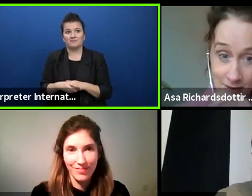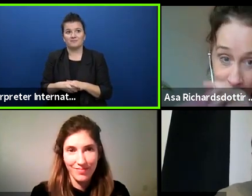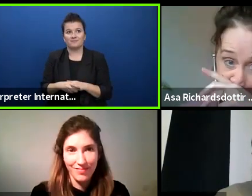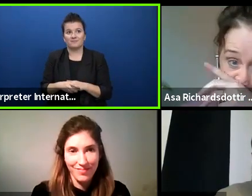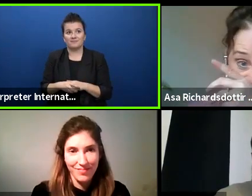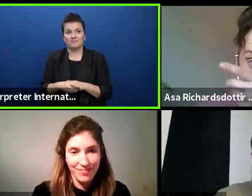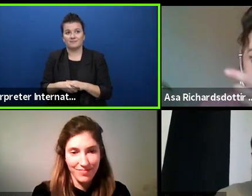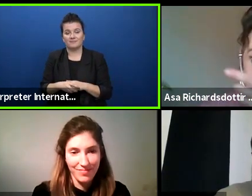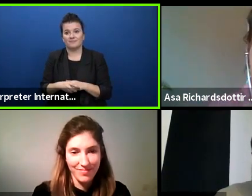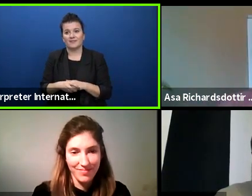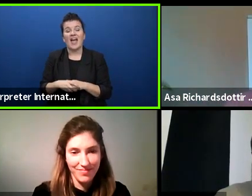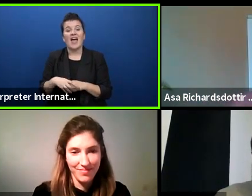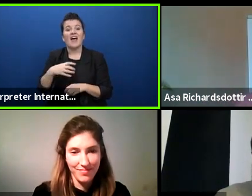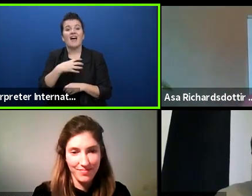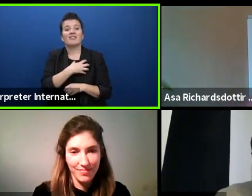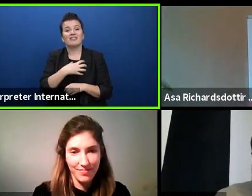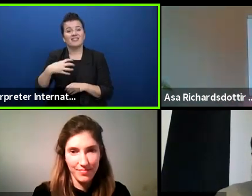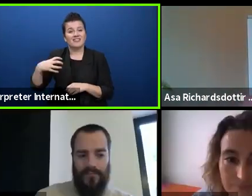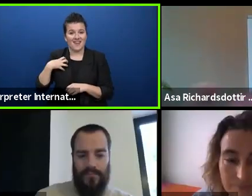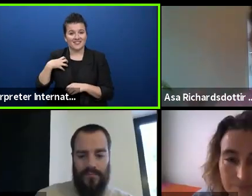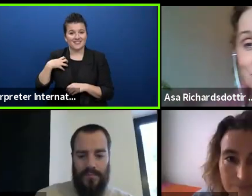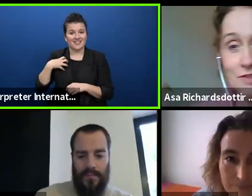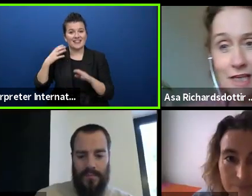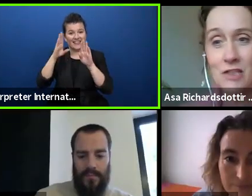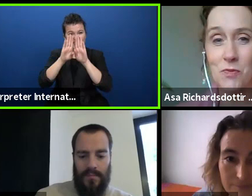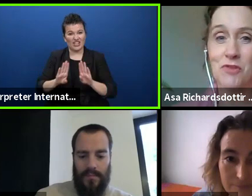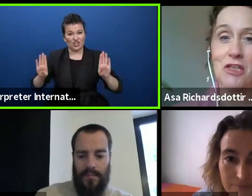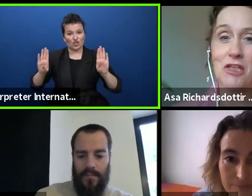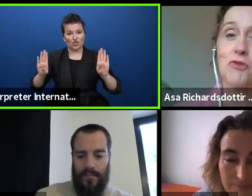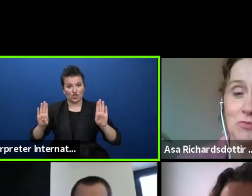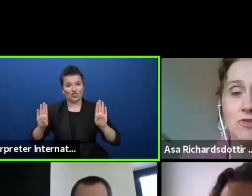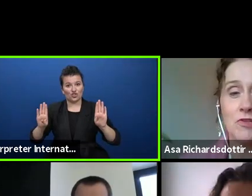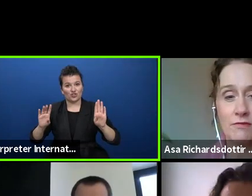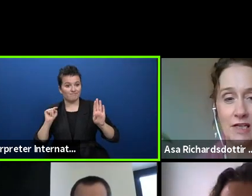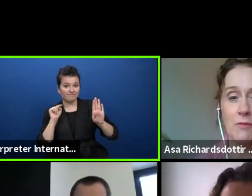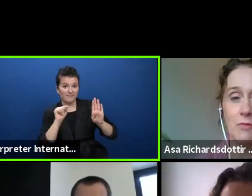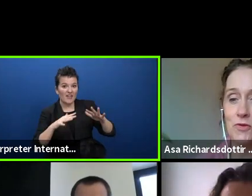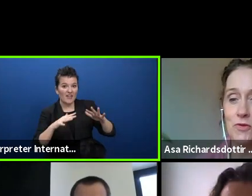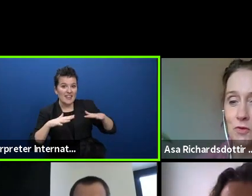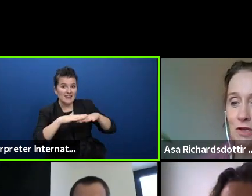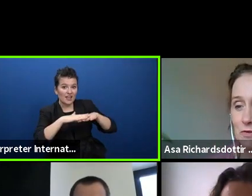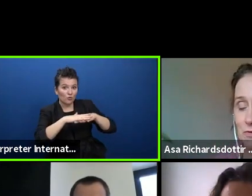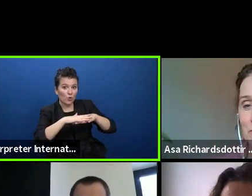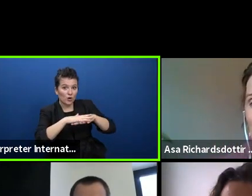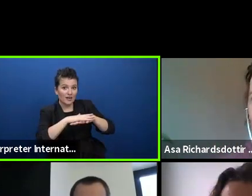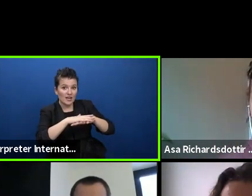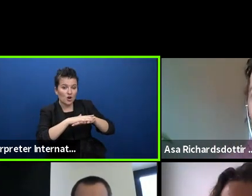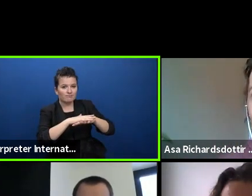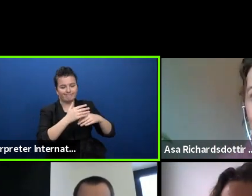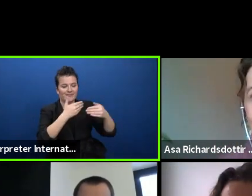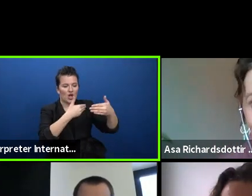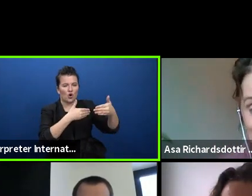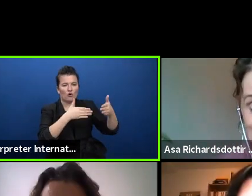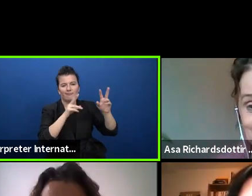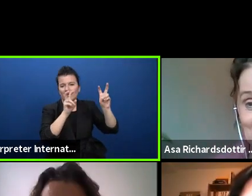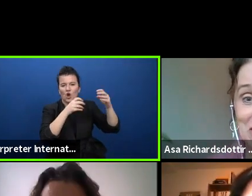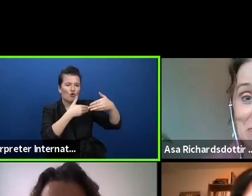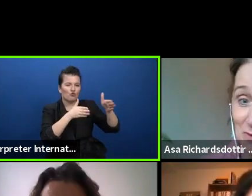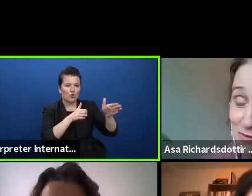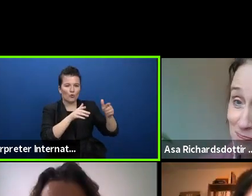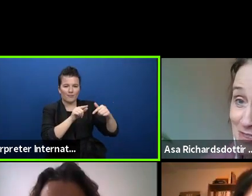Dresden Theater, because there are these networking rooms available to all of you that feel